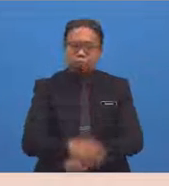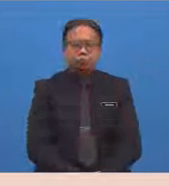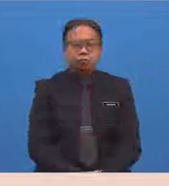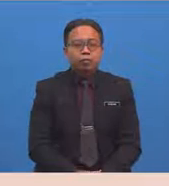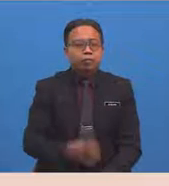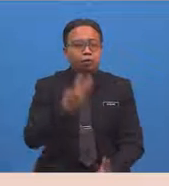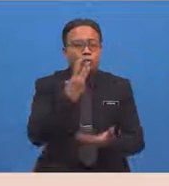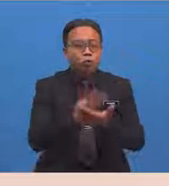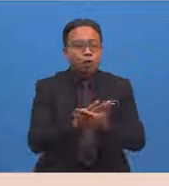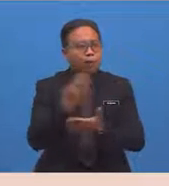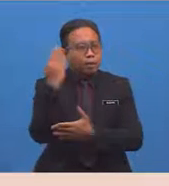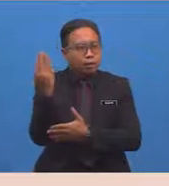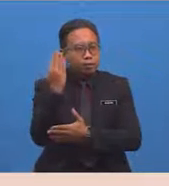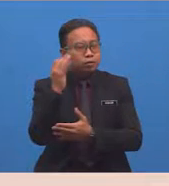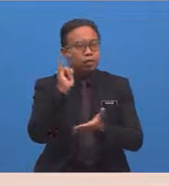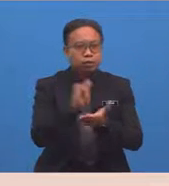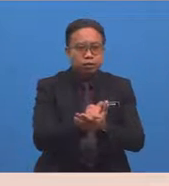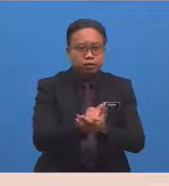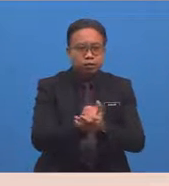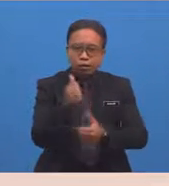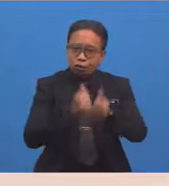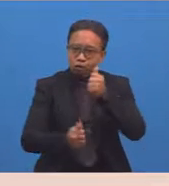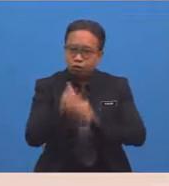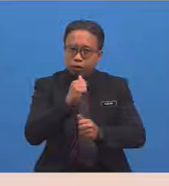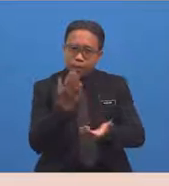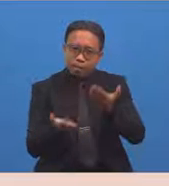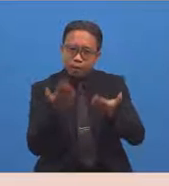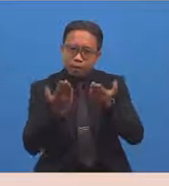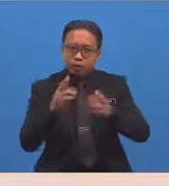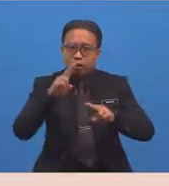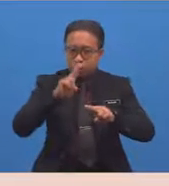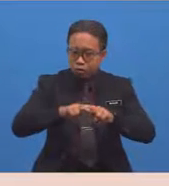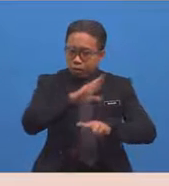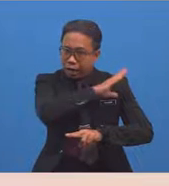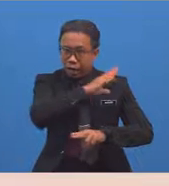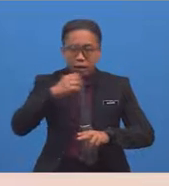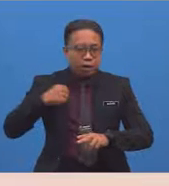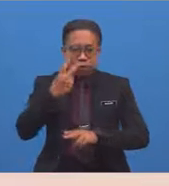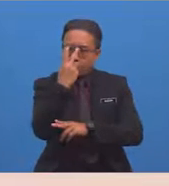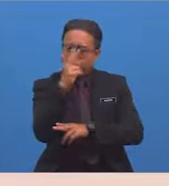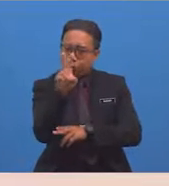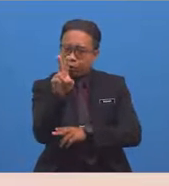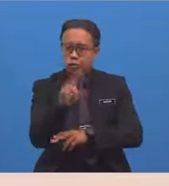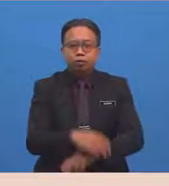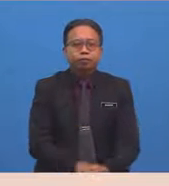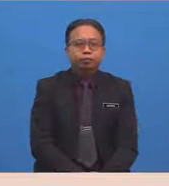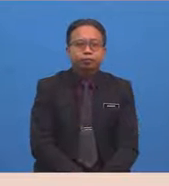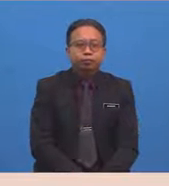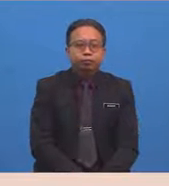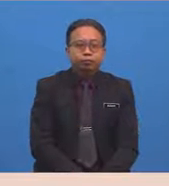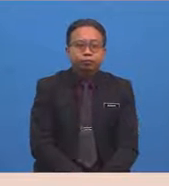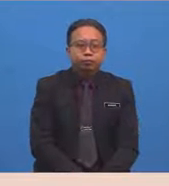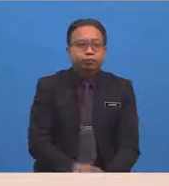Well, commonly, yes, the actions may be sit and watch. You are probably sitting on a couch or a